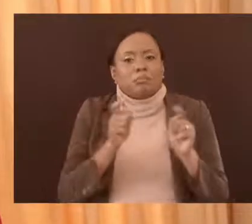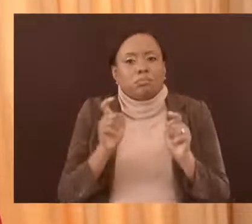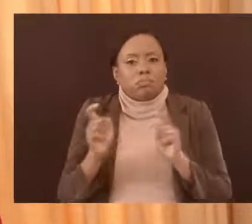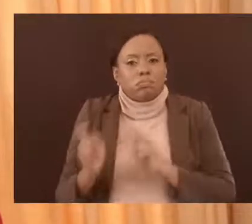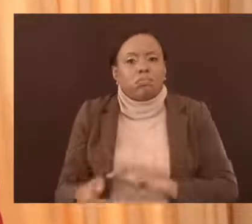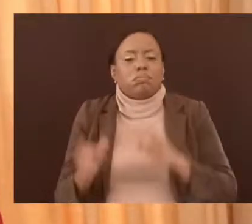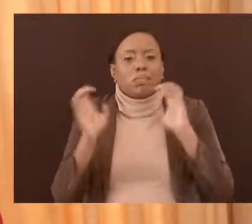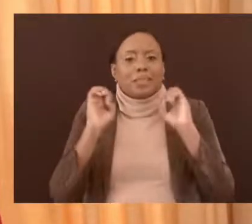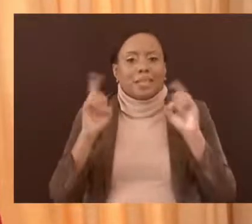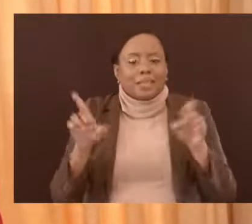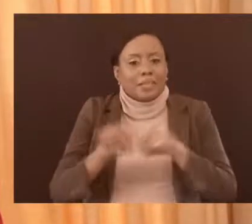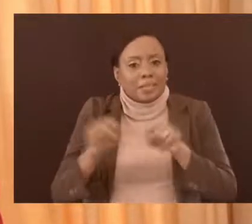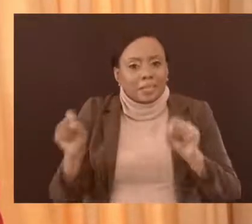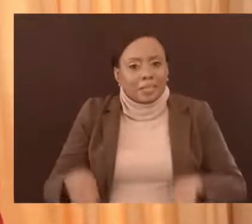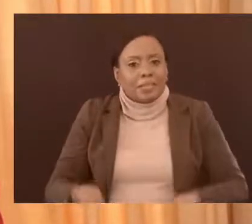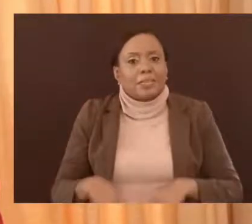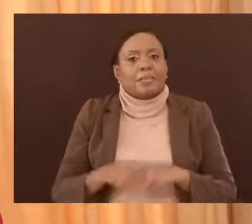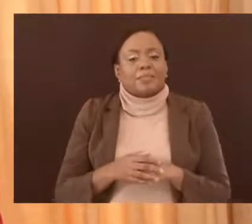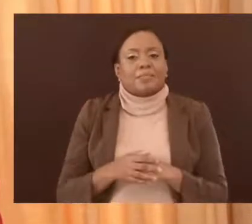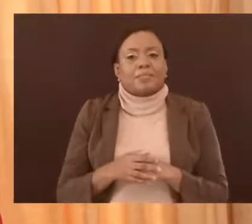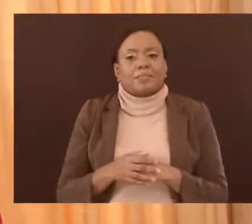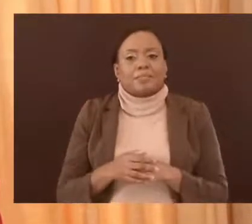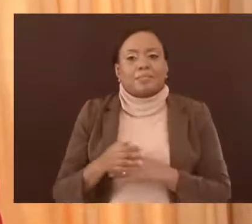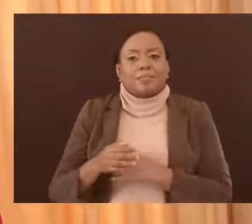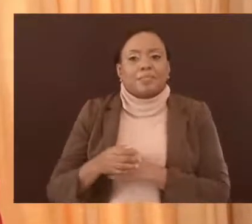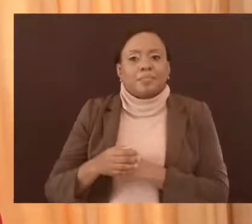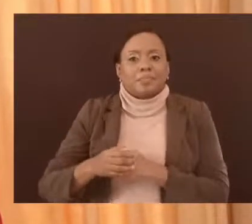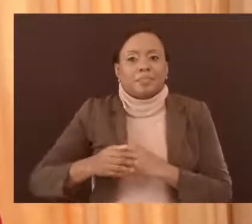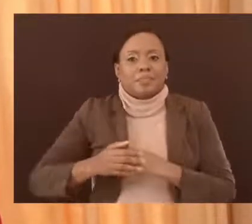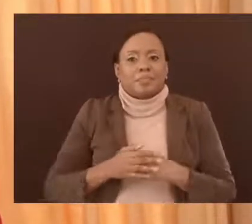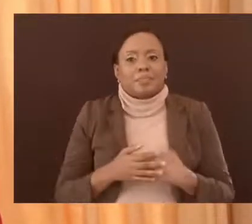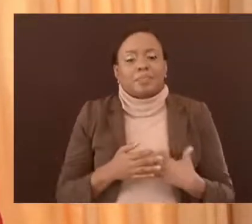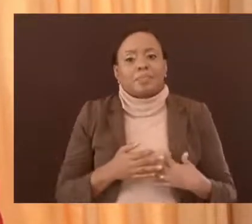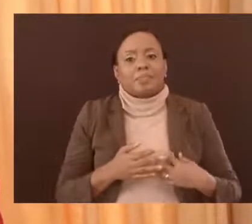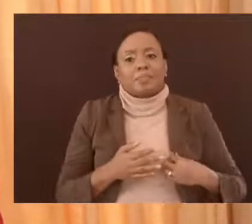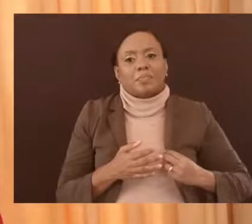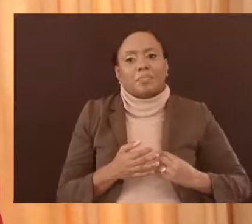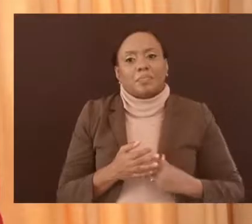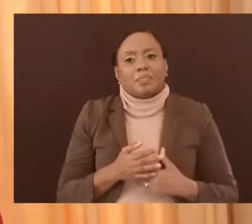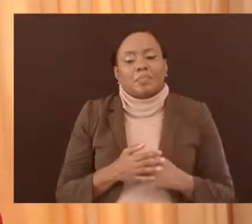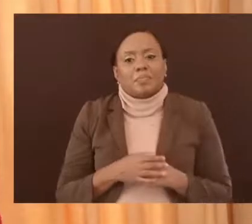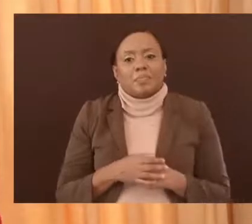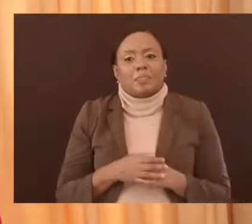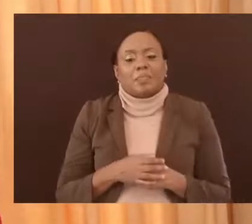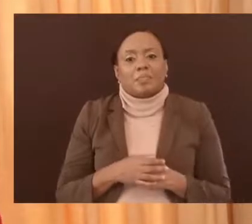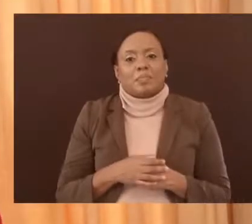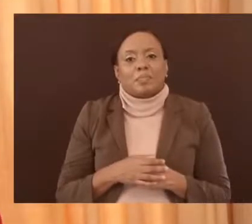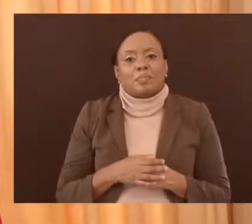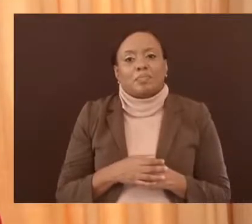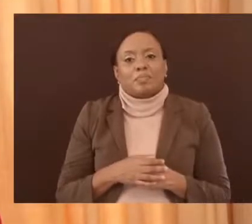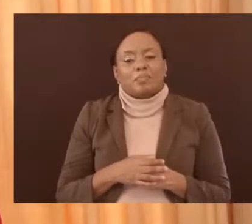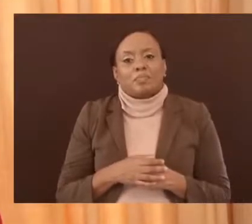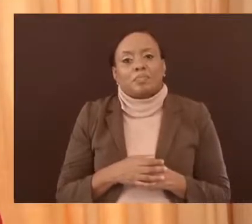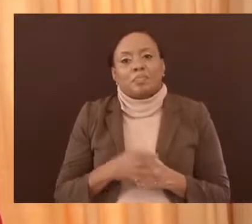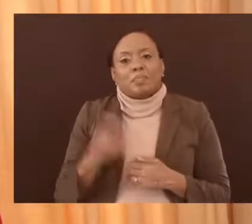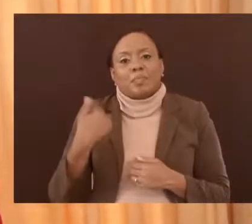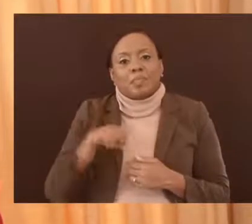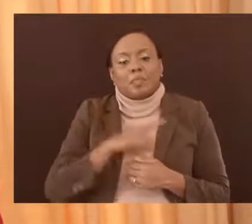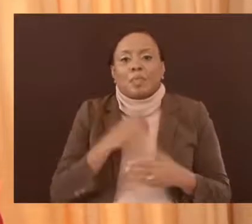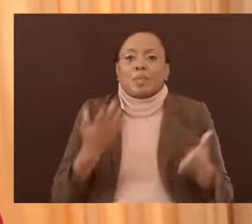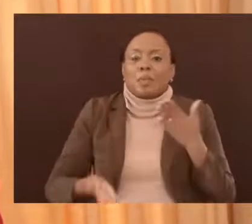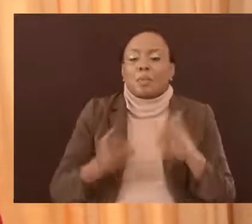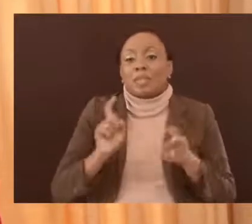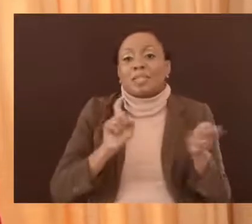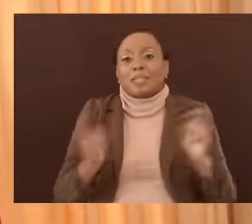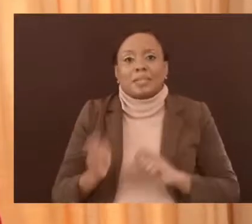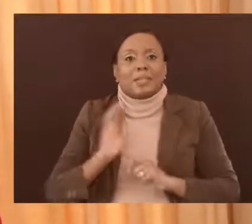with the country. It also means that as we start to change the way in which instruction is delivered, but also change our